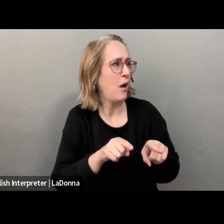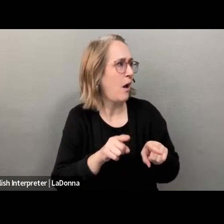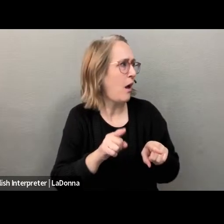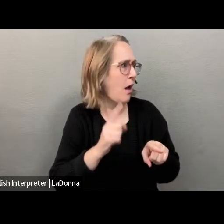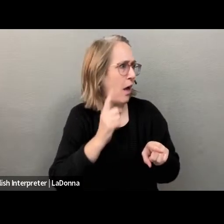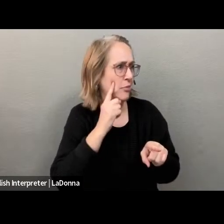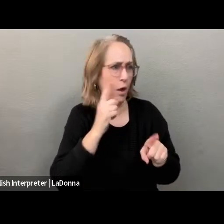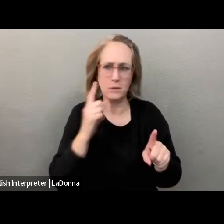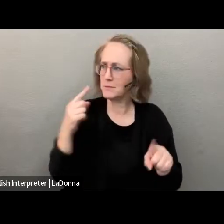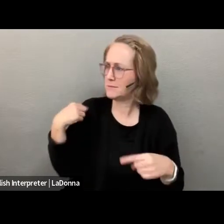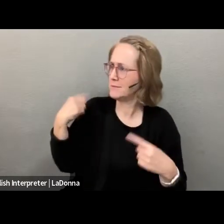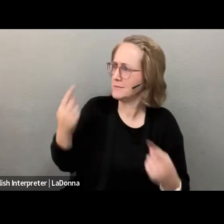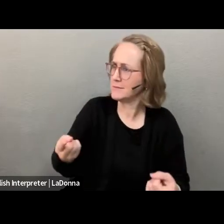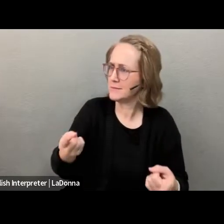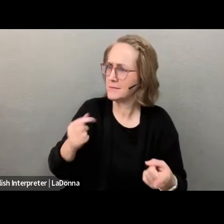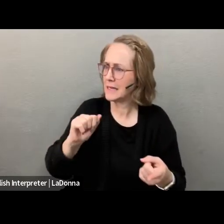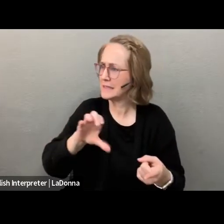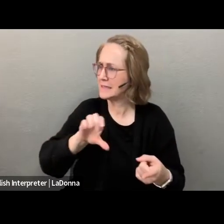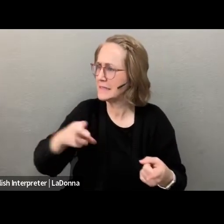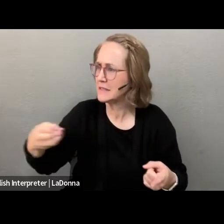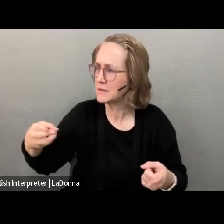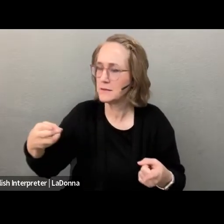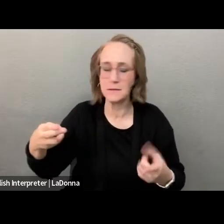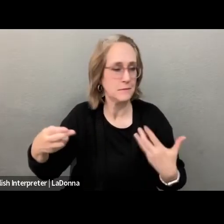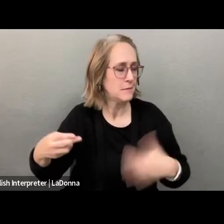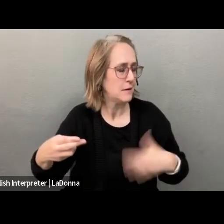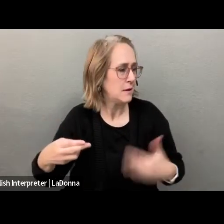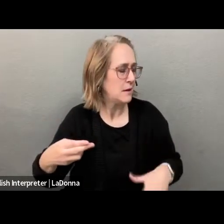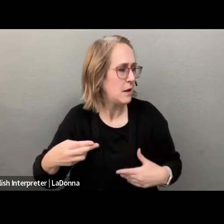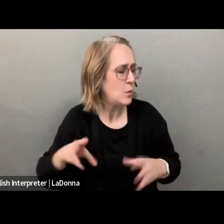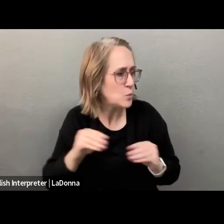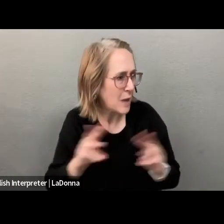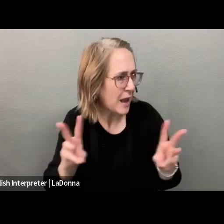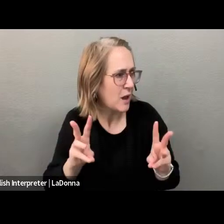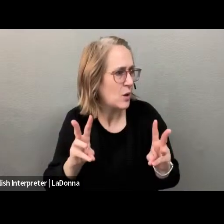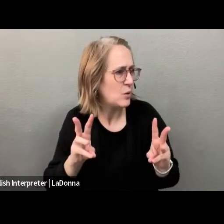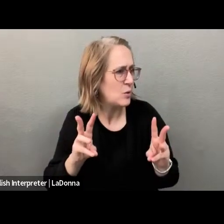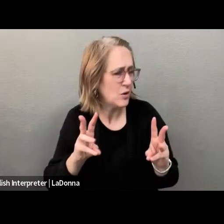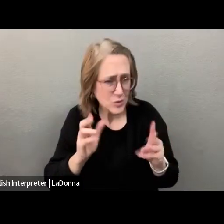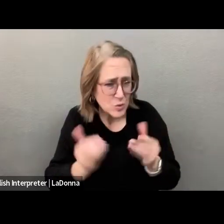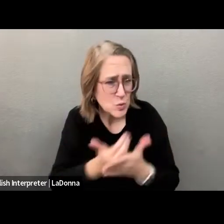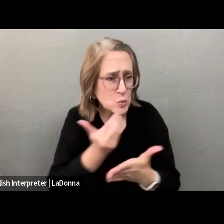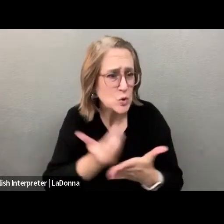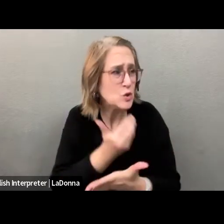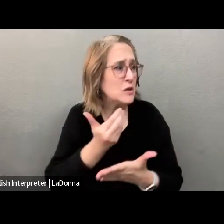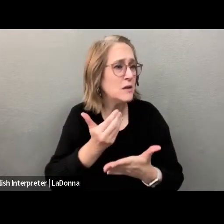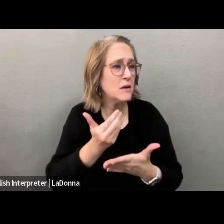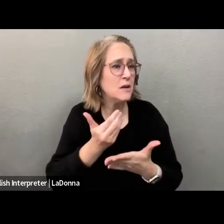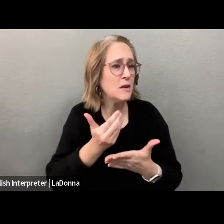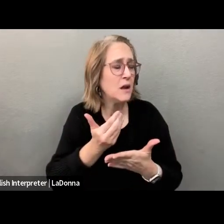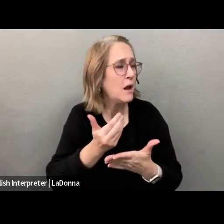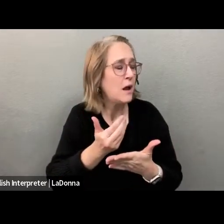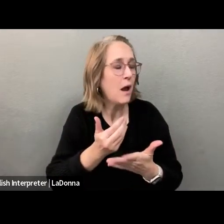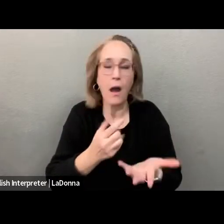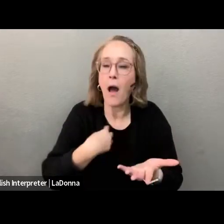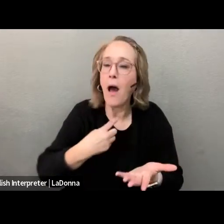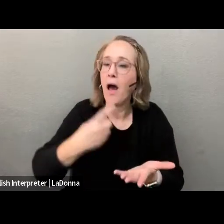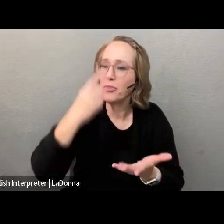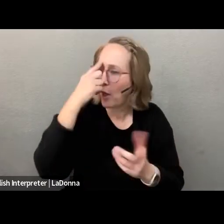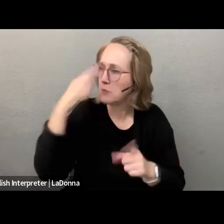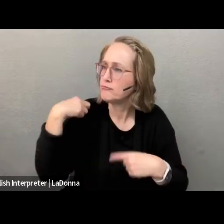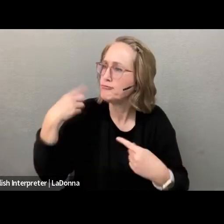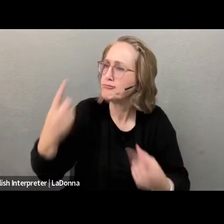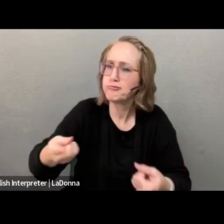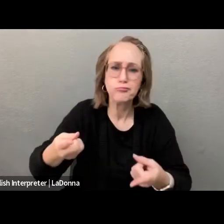part of the Arizona Commission. So I guess I just feel that the Arizona Commission has been there and has always looked